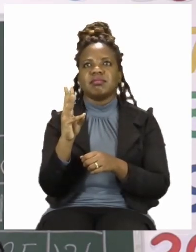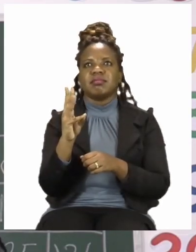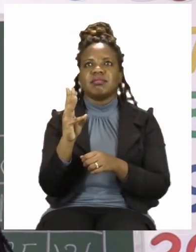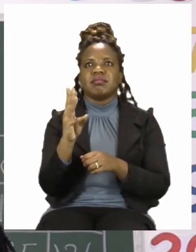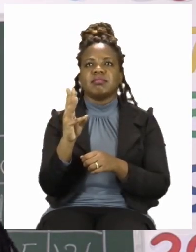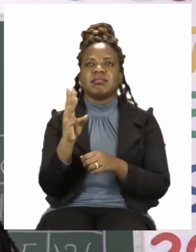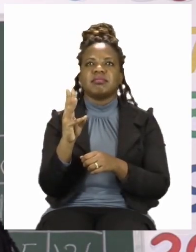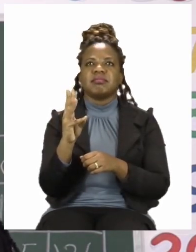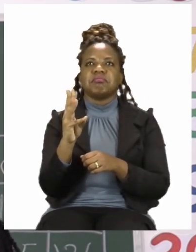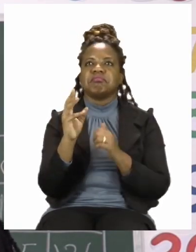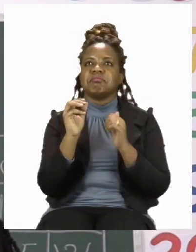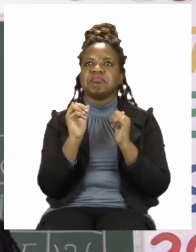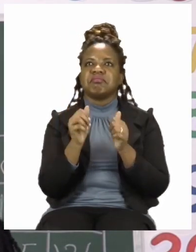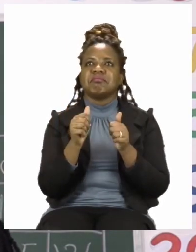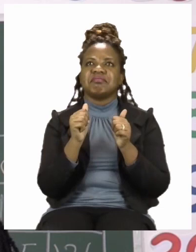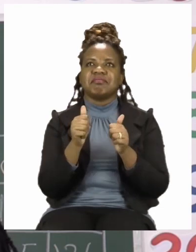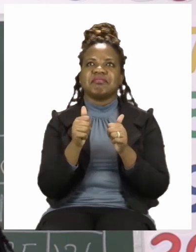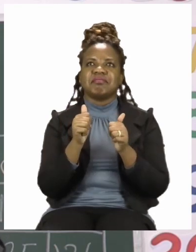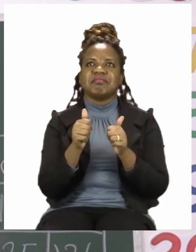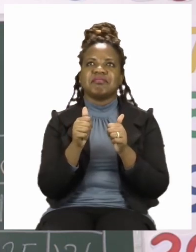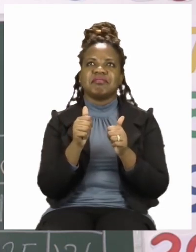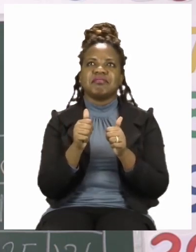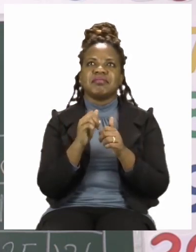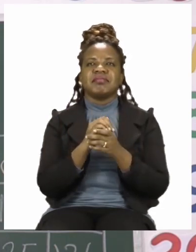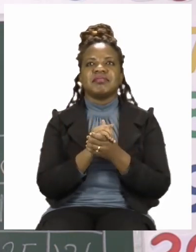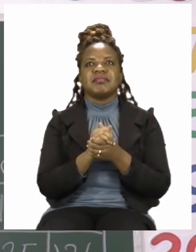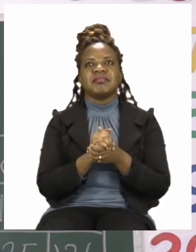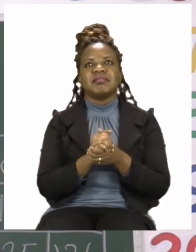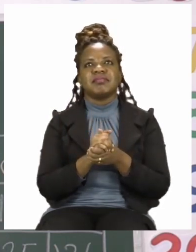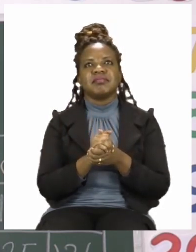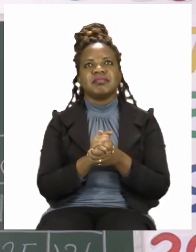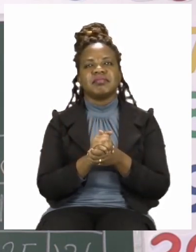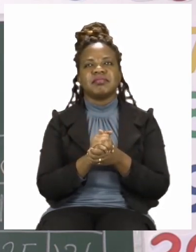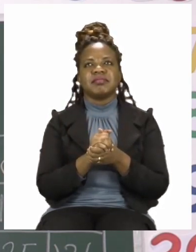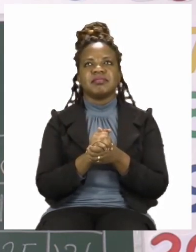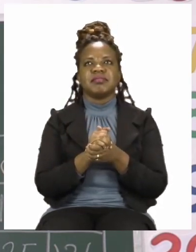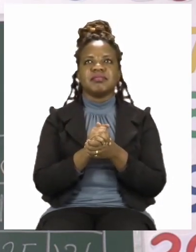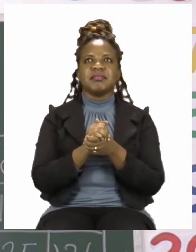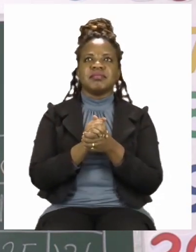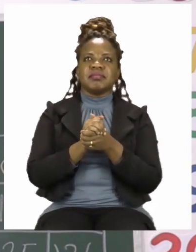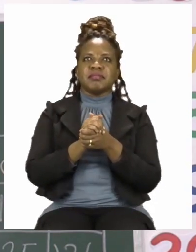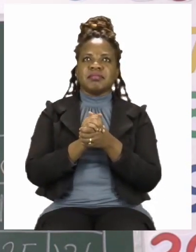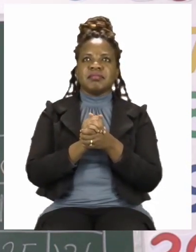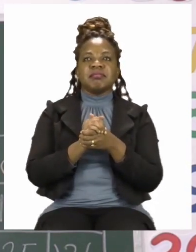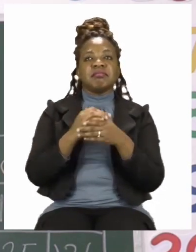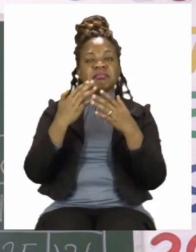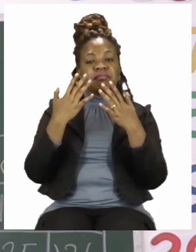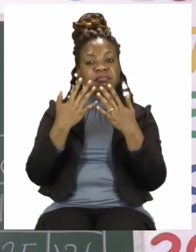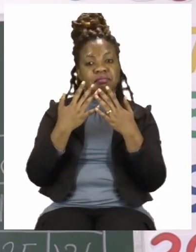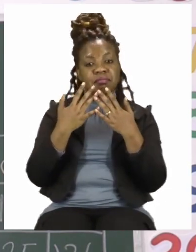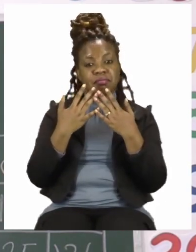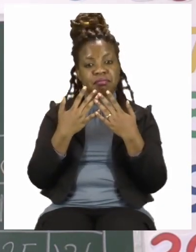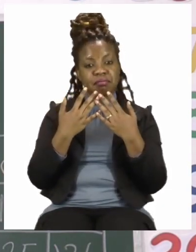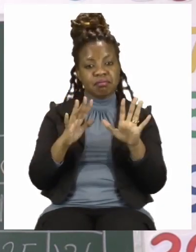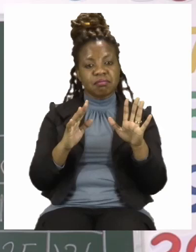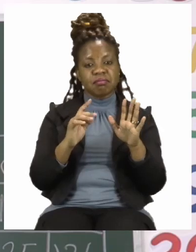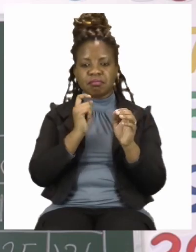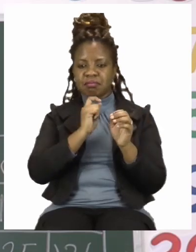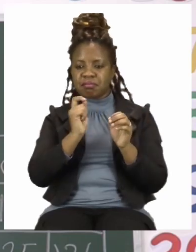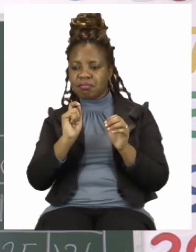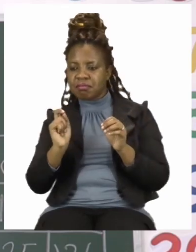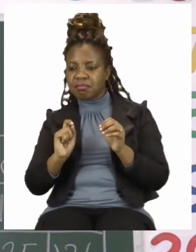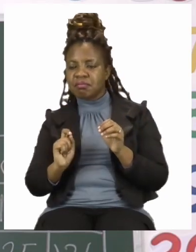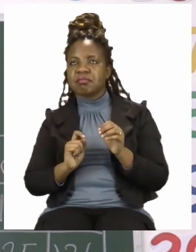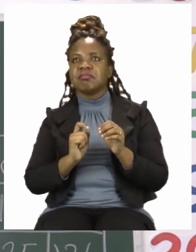136. Good job, everyone. So, when you are now done with all your numbers, boys and